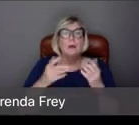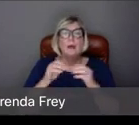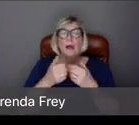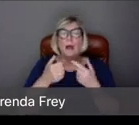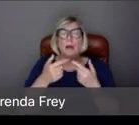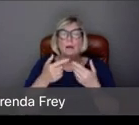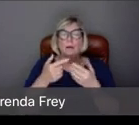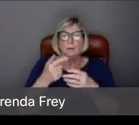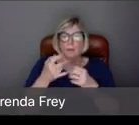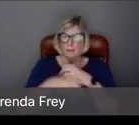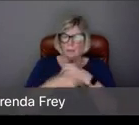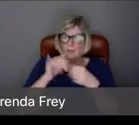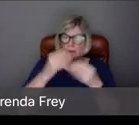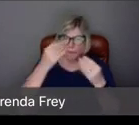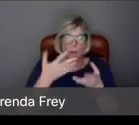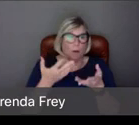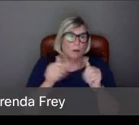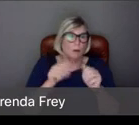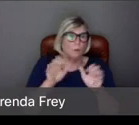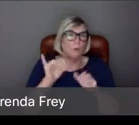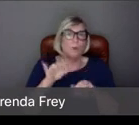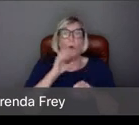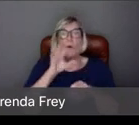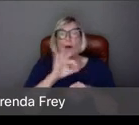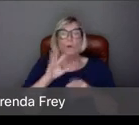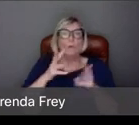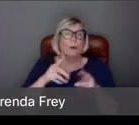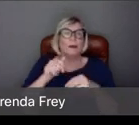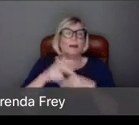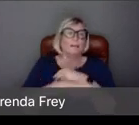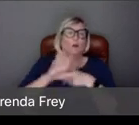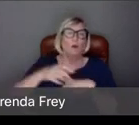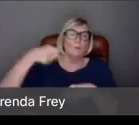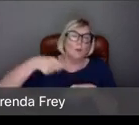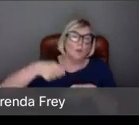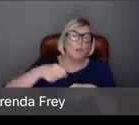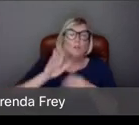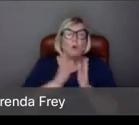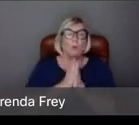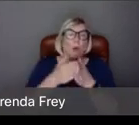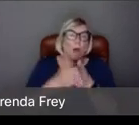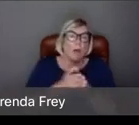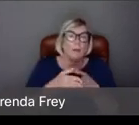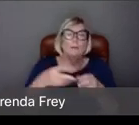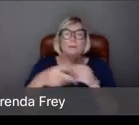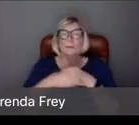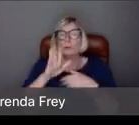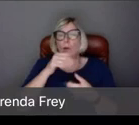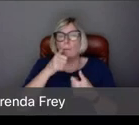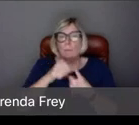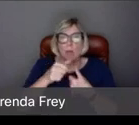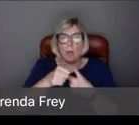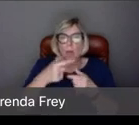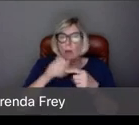steal this information? Well, they can do it the old-fashioned way. They can steal your handbag, they can steal your wallet, they can steal your mail out of